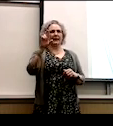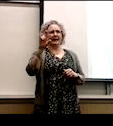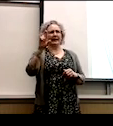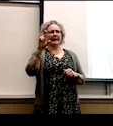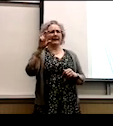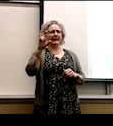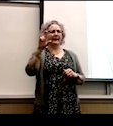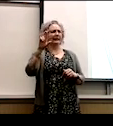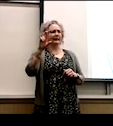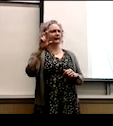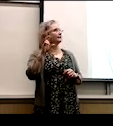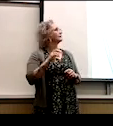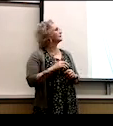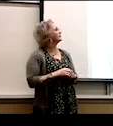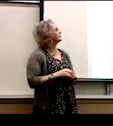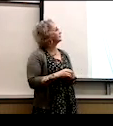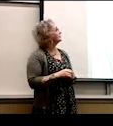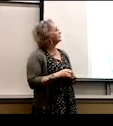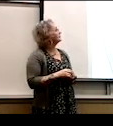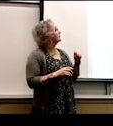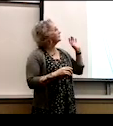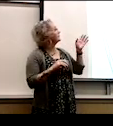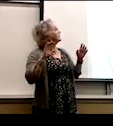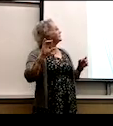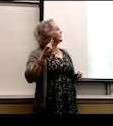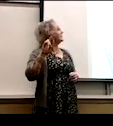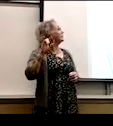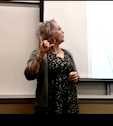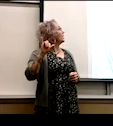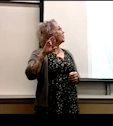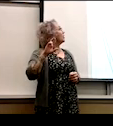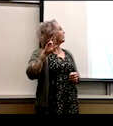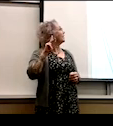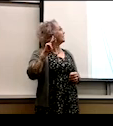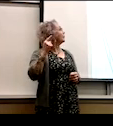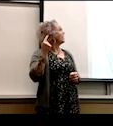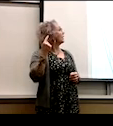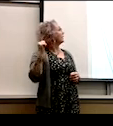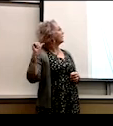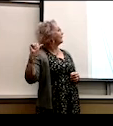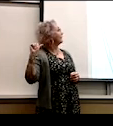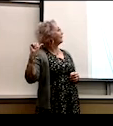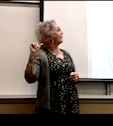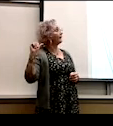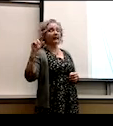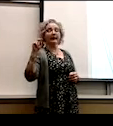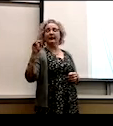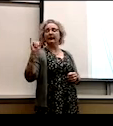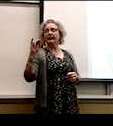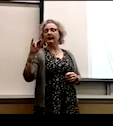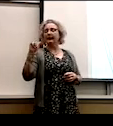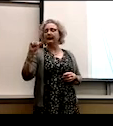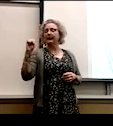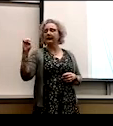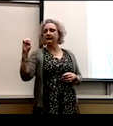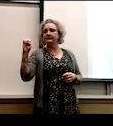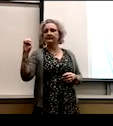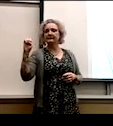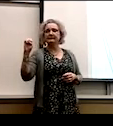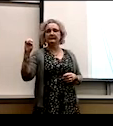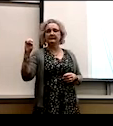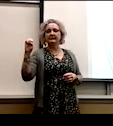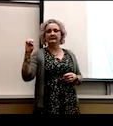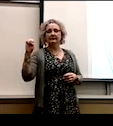DYRK1A kinase protein, so it doesn't just increase amyloid, having 3 copies of